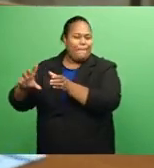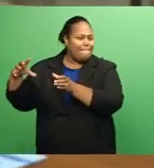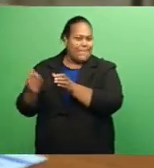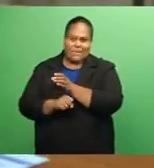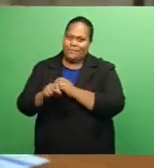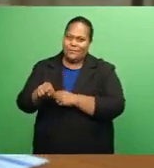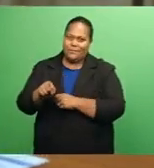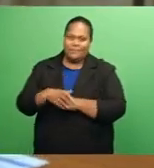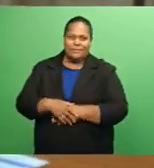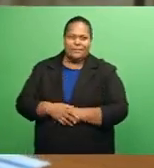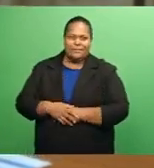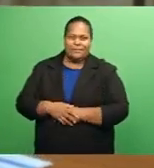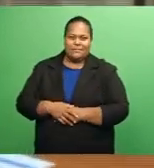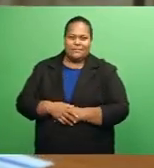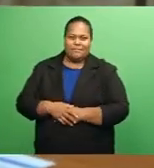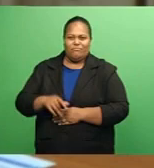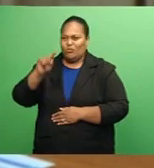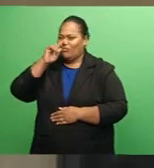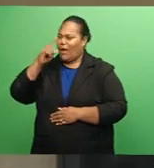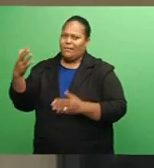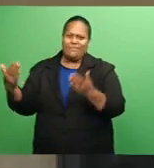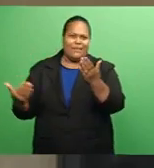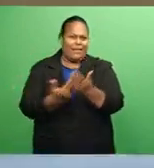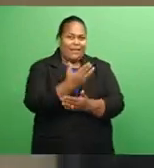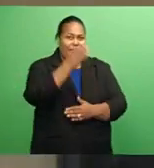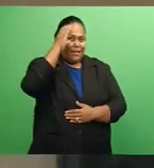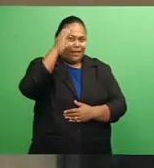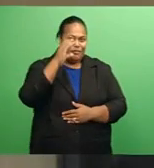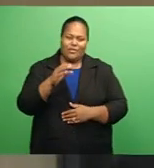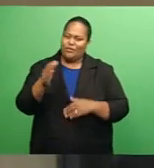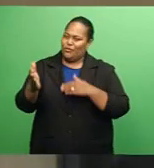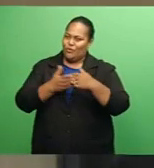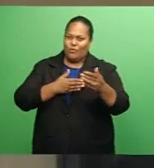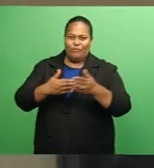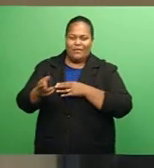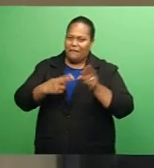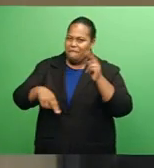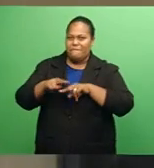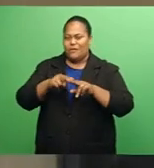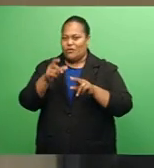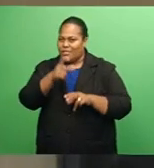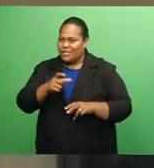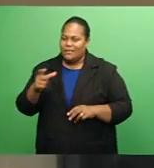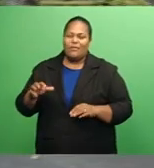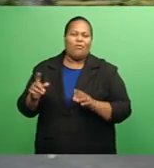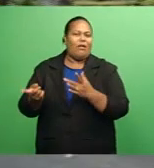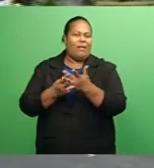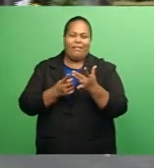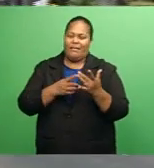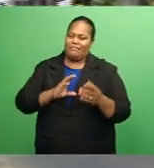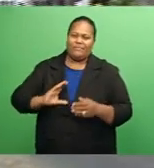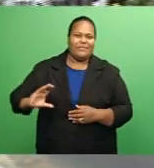any exemptions for anybody, both whether you're Fiji citizen or otherwise.